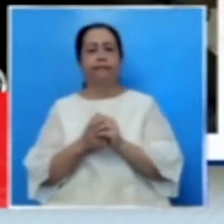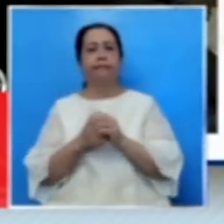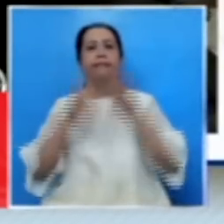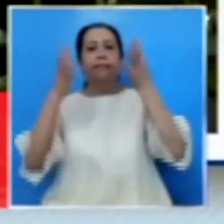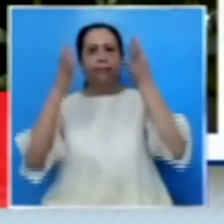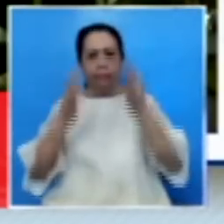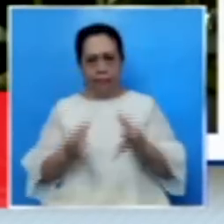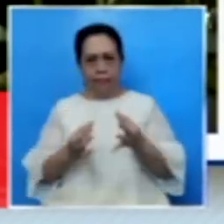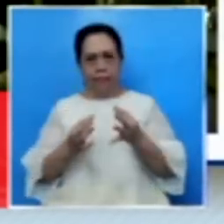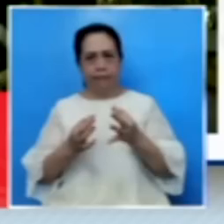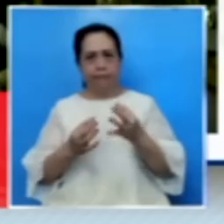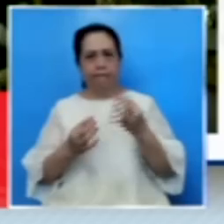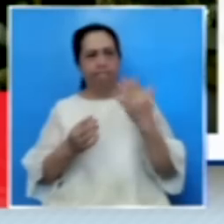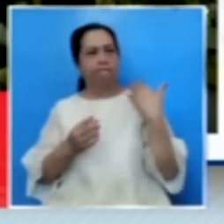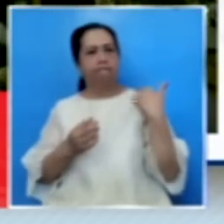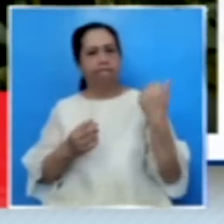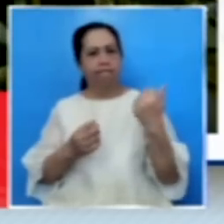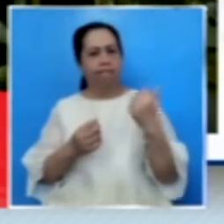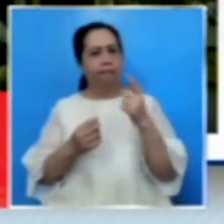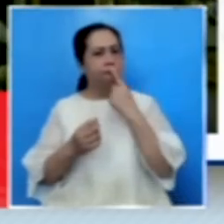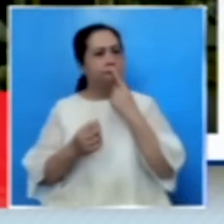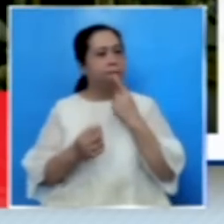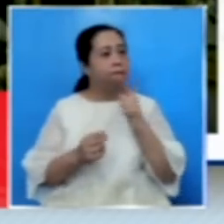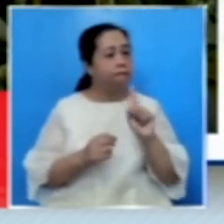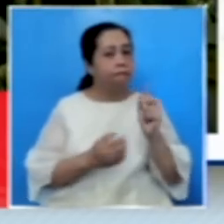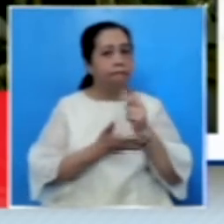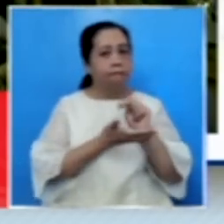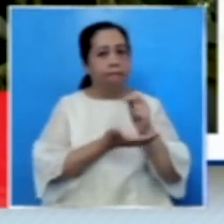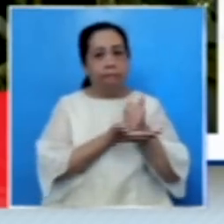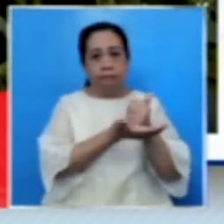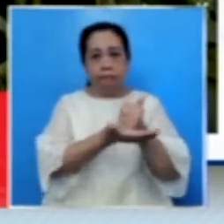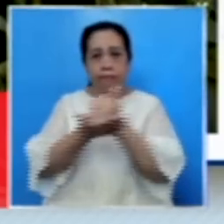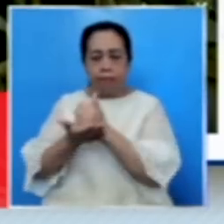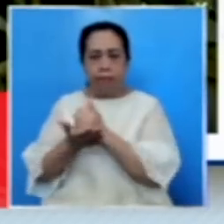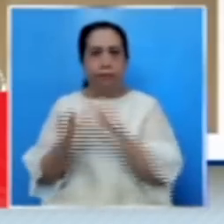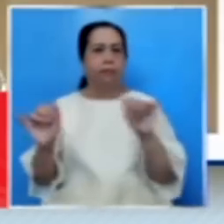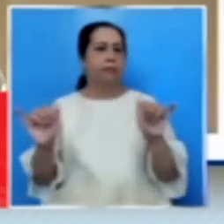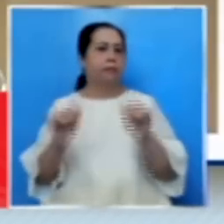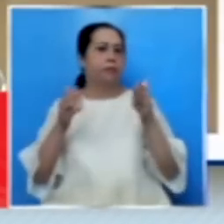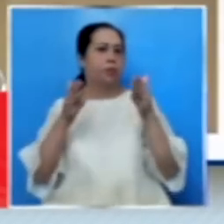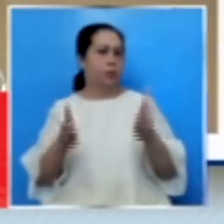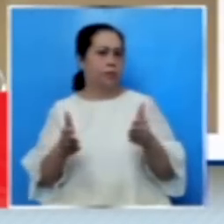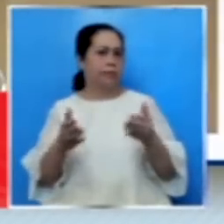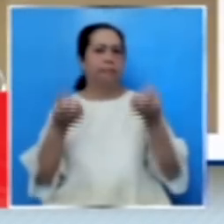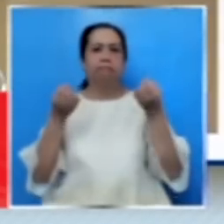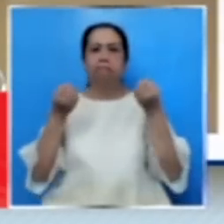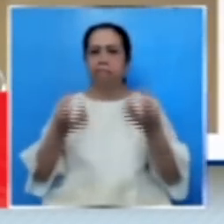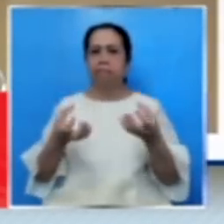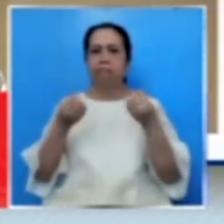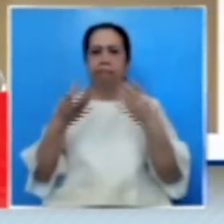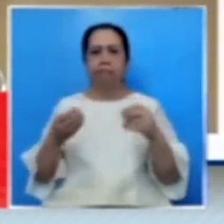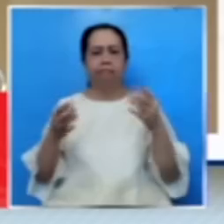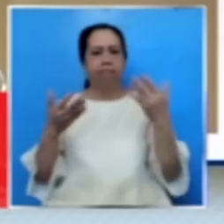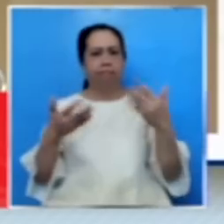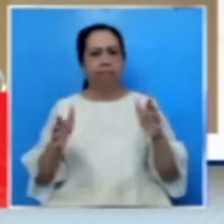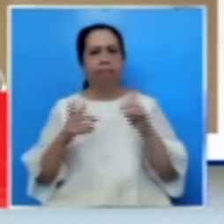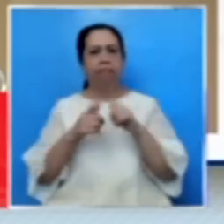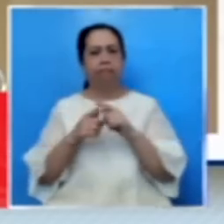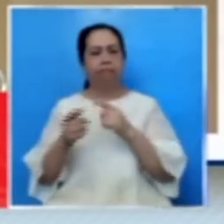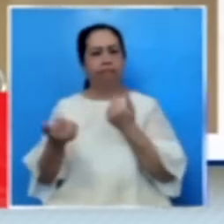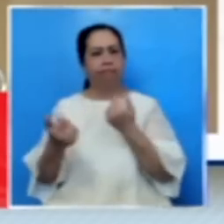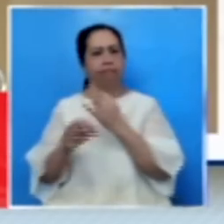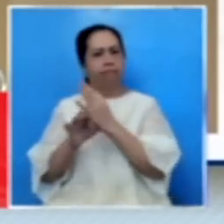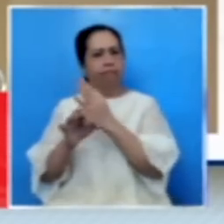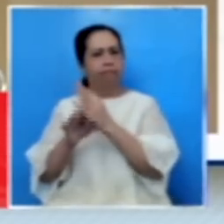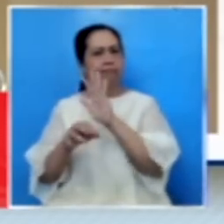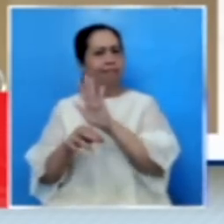the call, in the same way that many are already devoting their